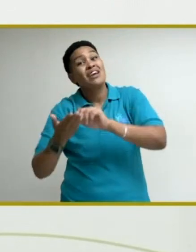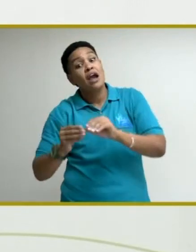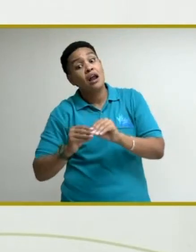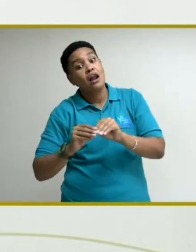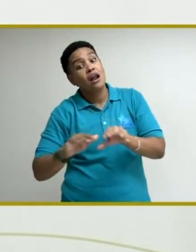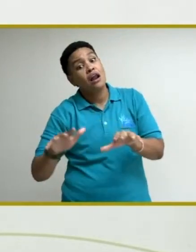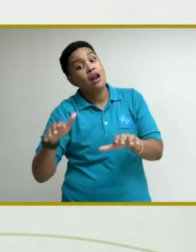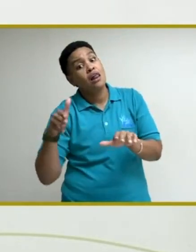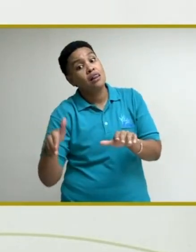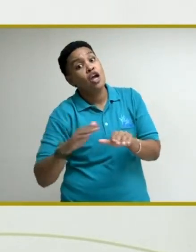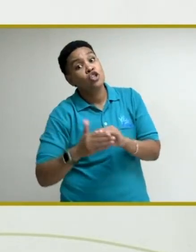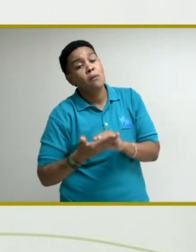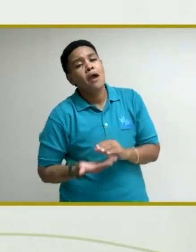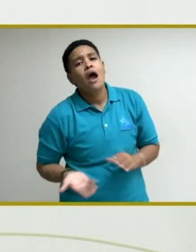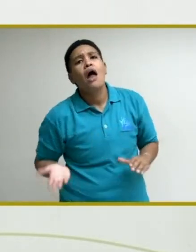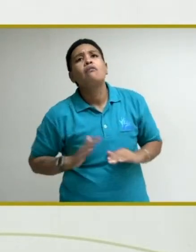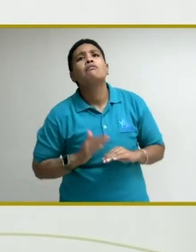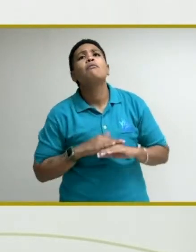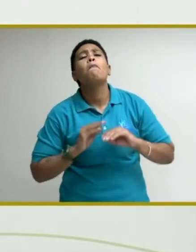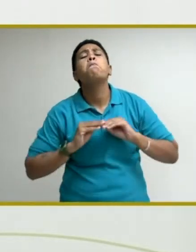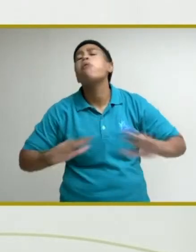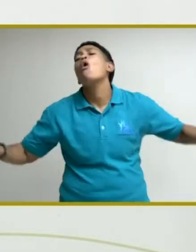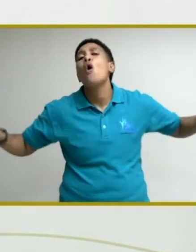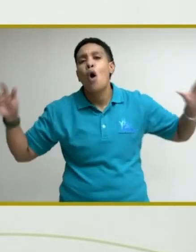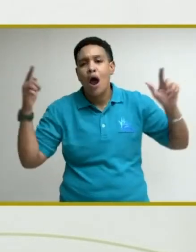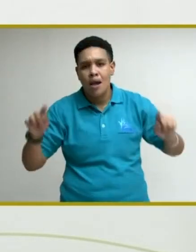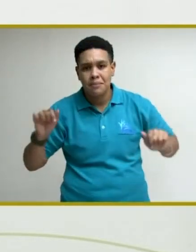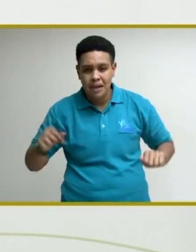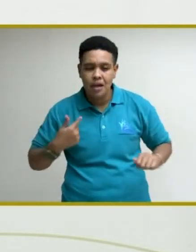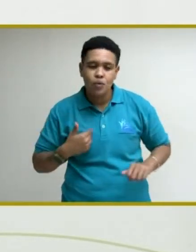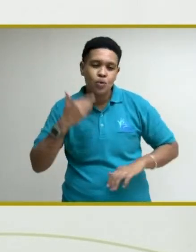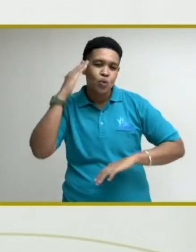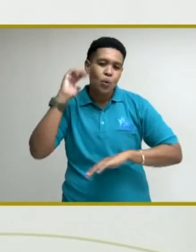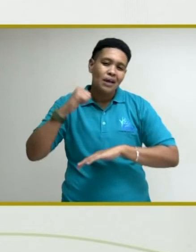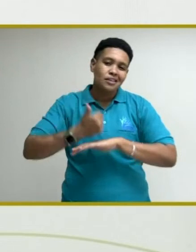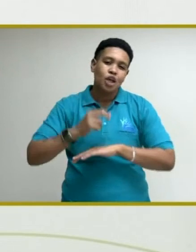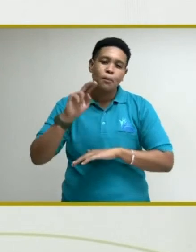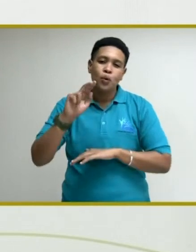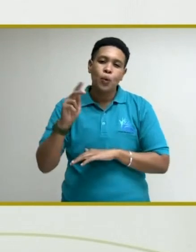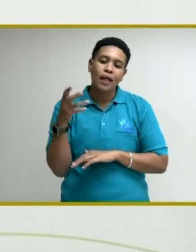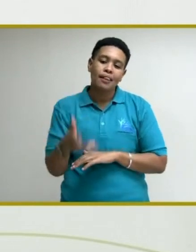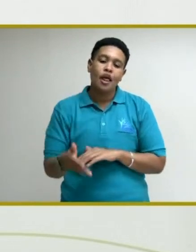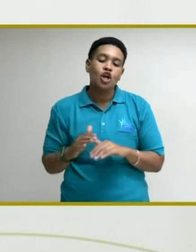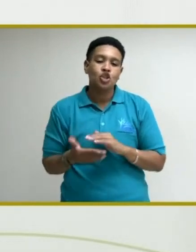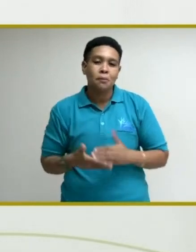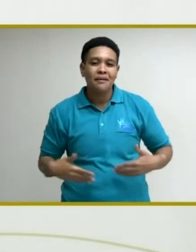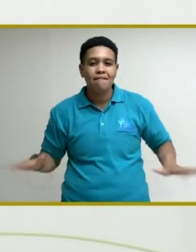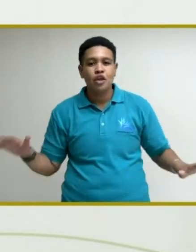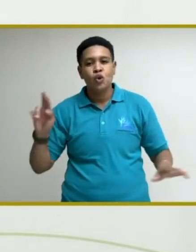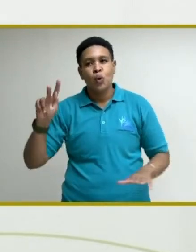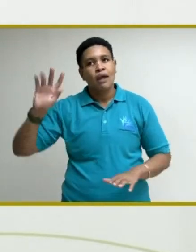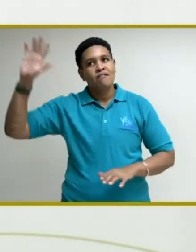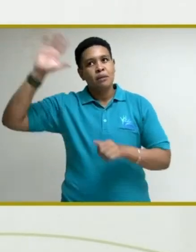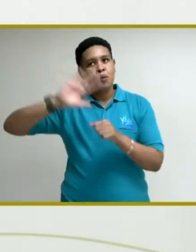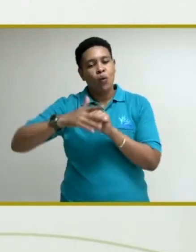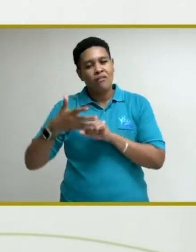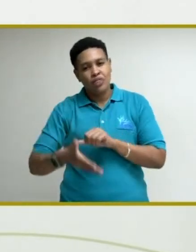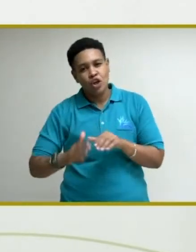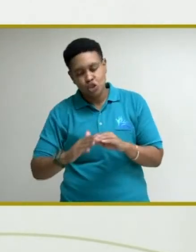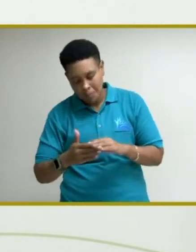of cases. We know that we have established that we have the UK variant in country, and that